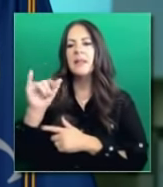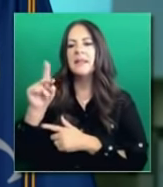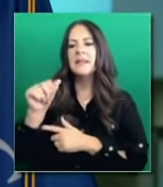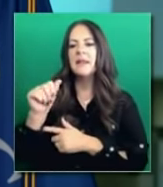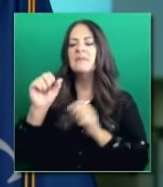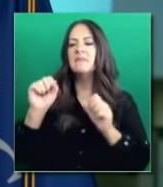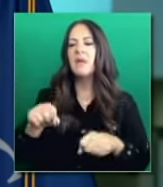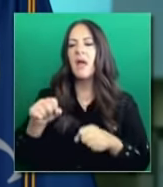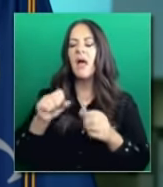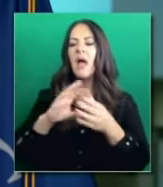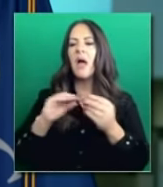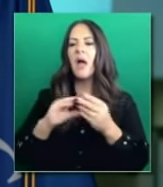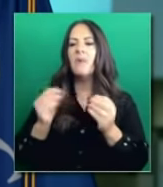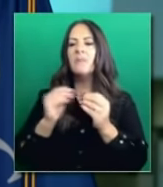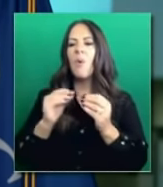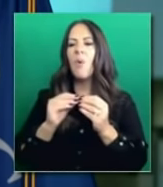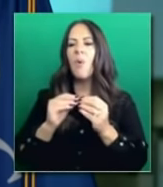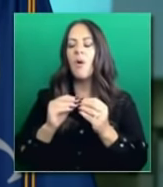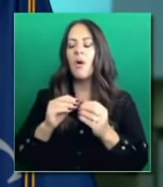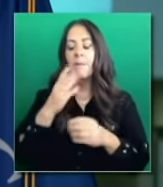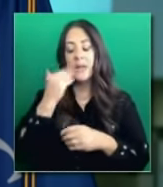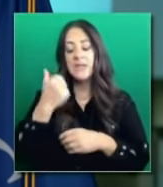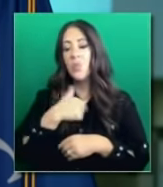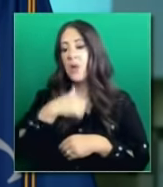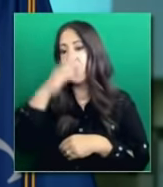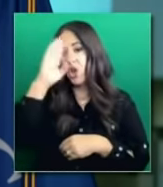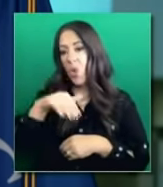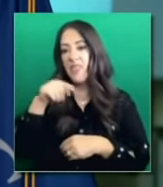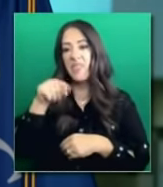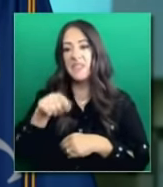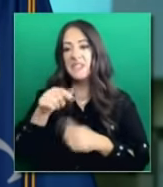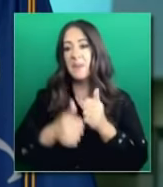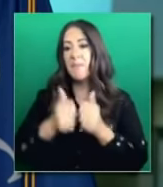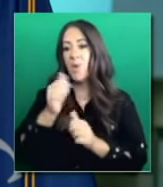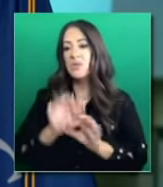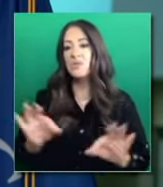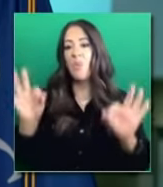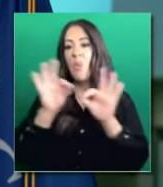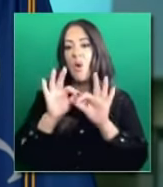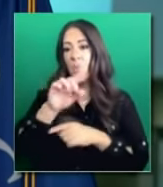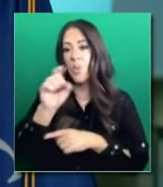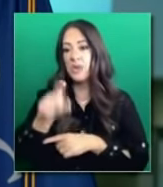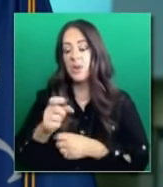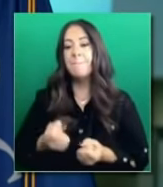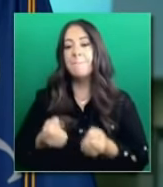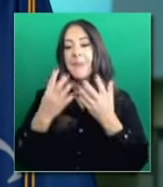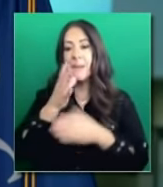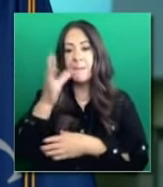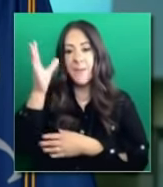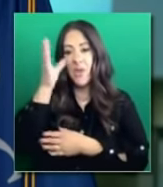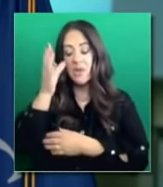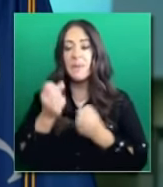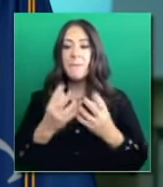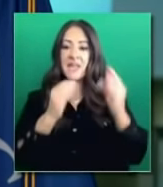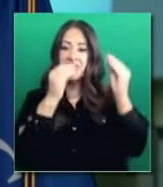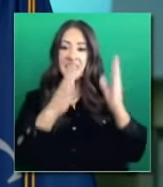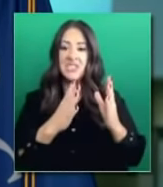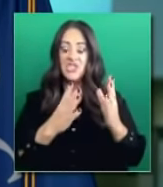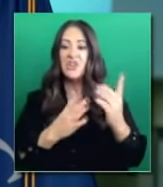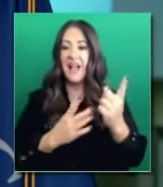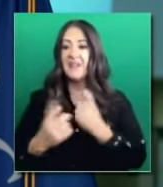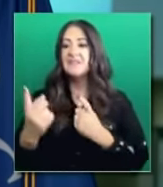this is the perhaps most important question that parents and teachers are asking. And this is